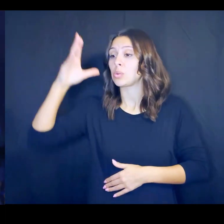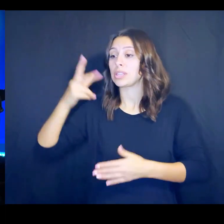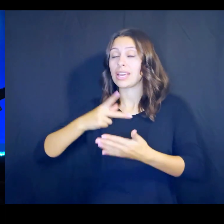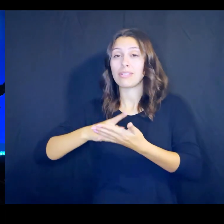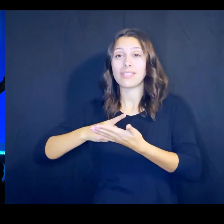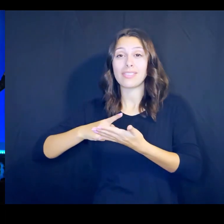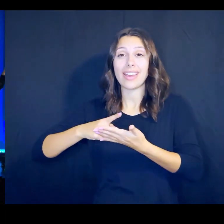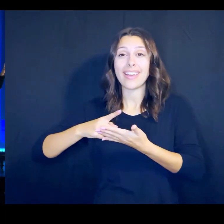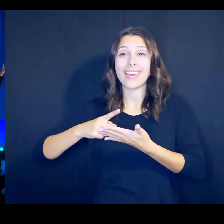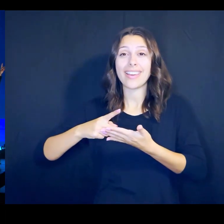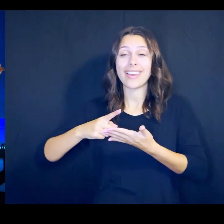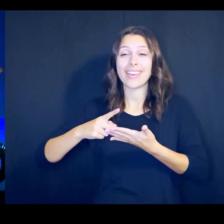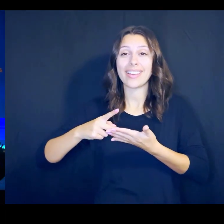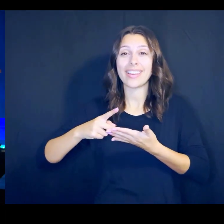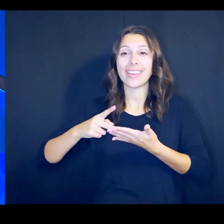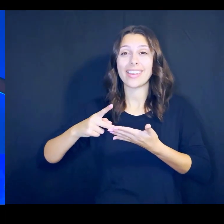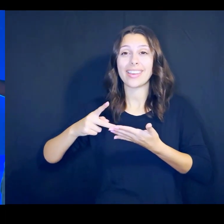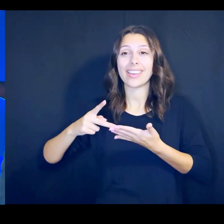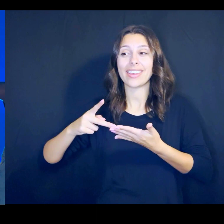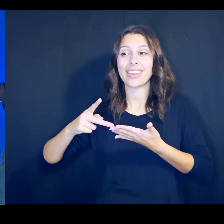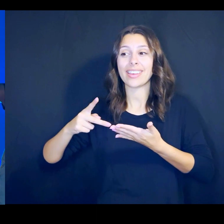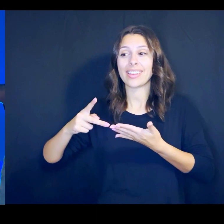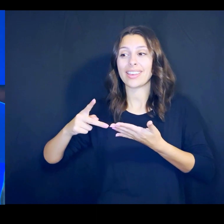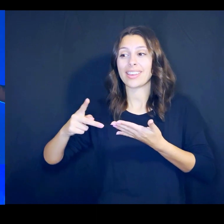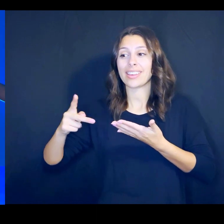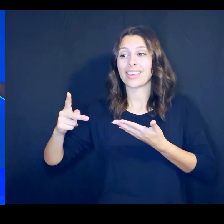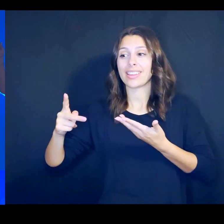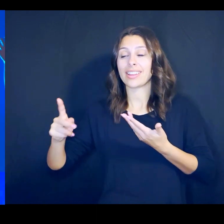fail. He will never